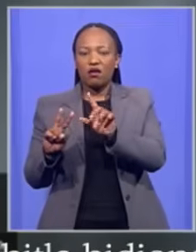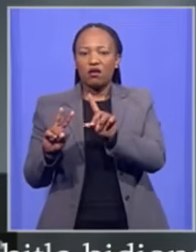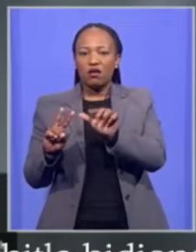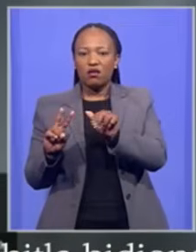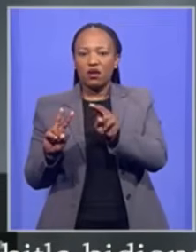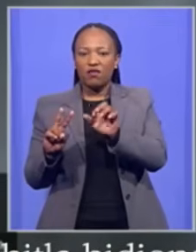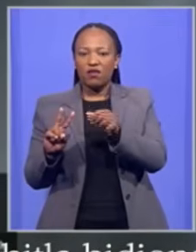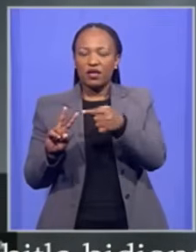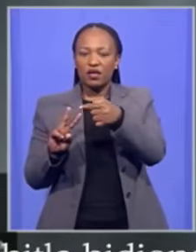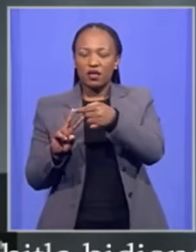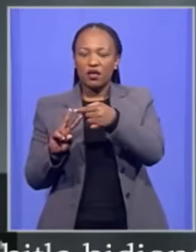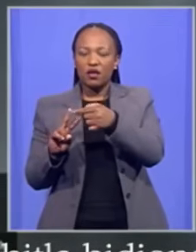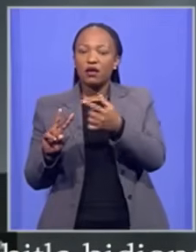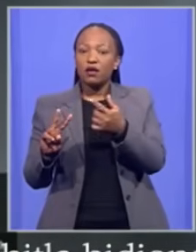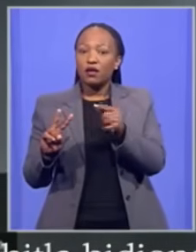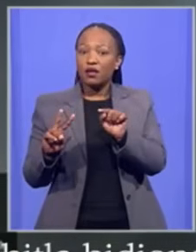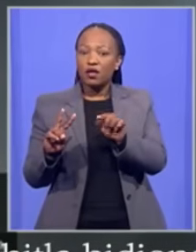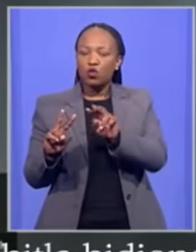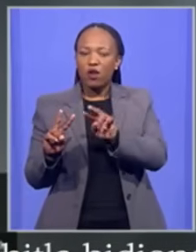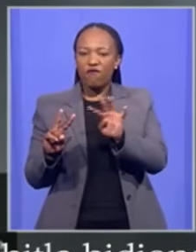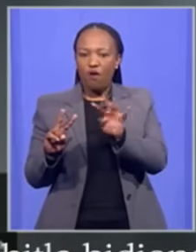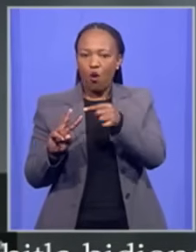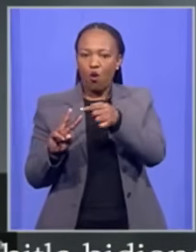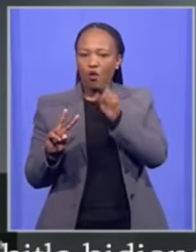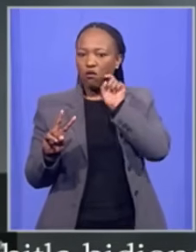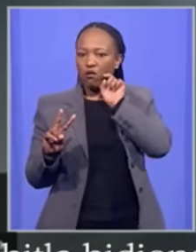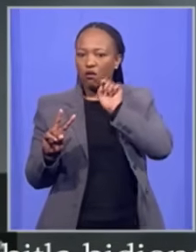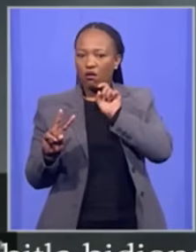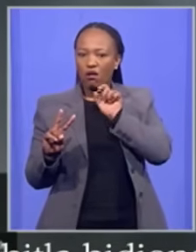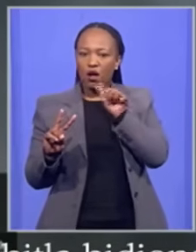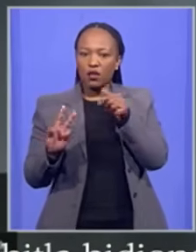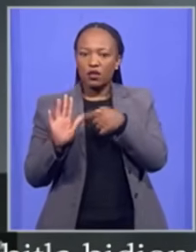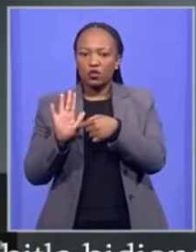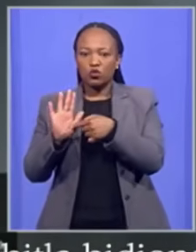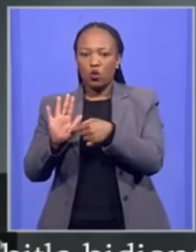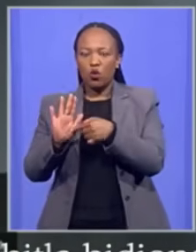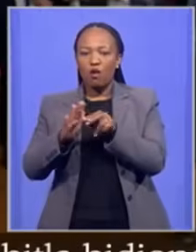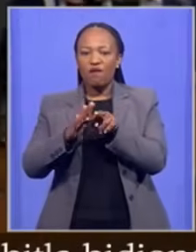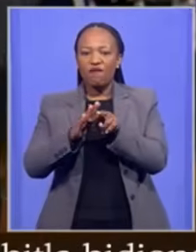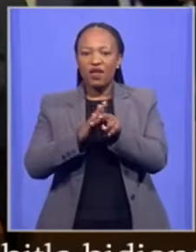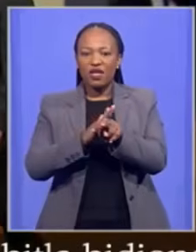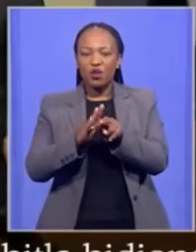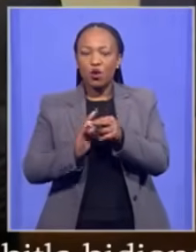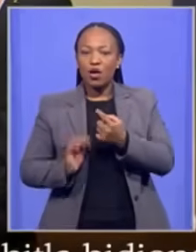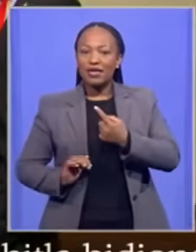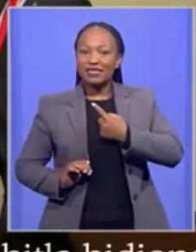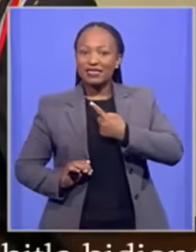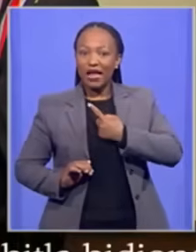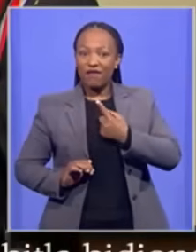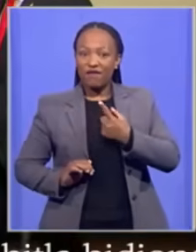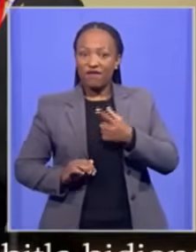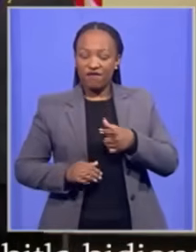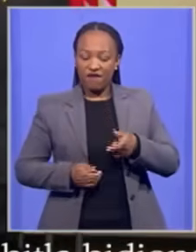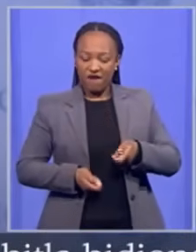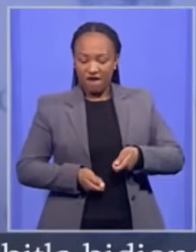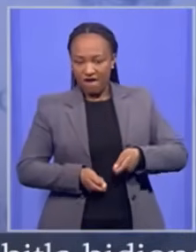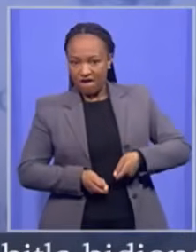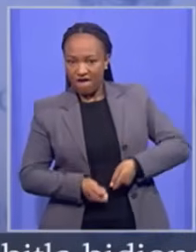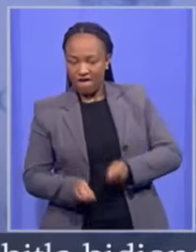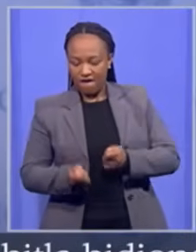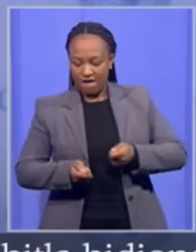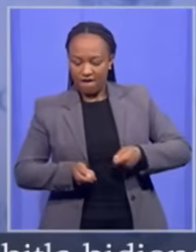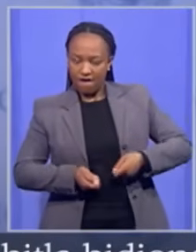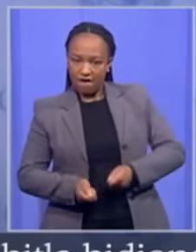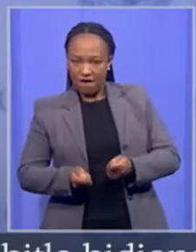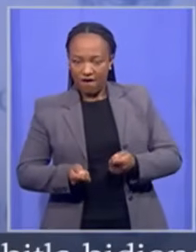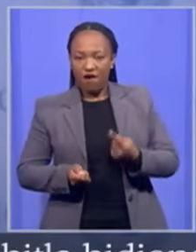mengwaga 24 yo a tšweletšego nakong ye nngwe go video a epa lebitla la gagwe. This past weekend, the